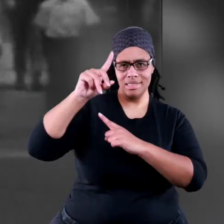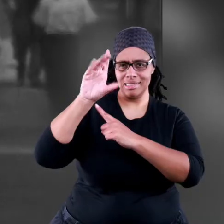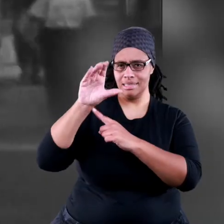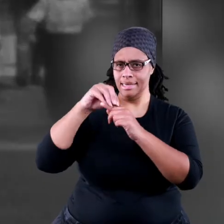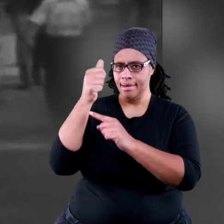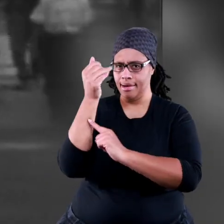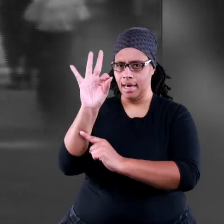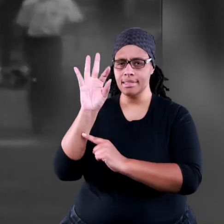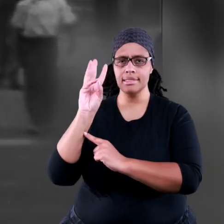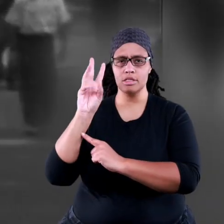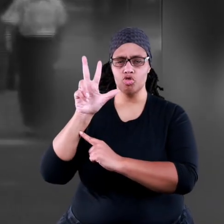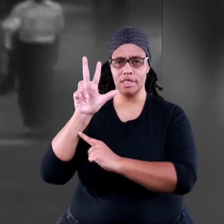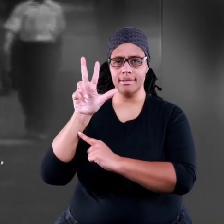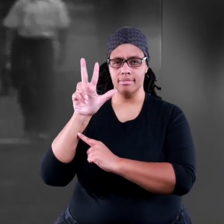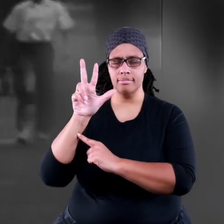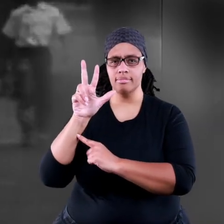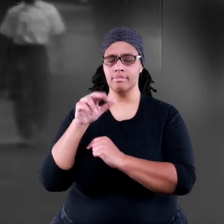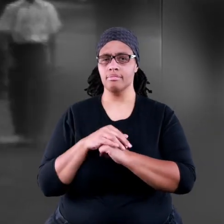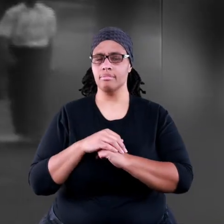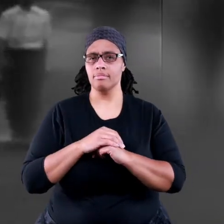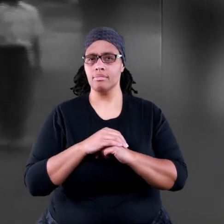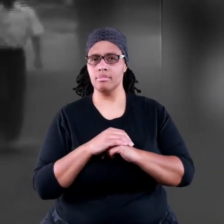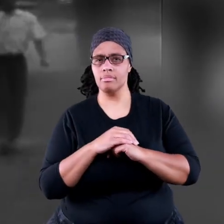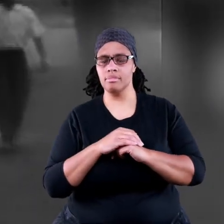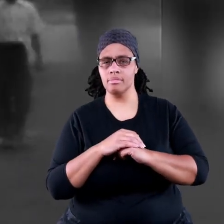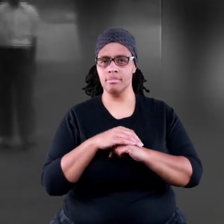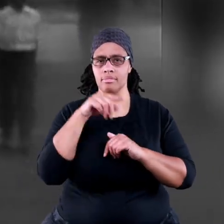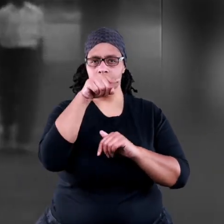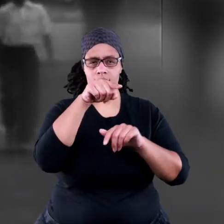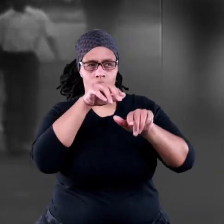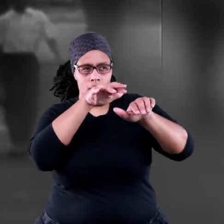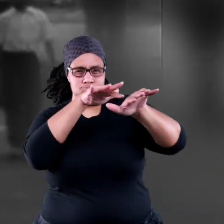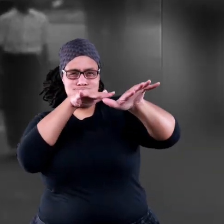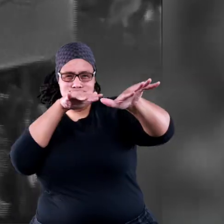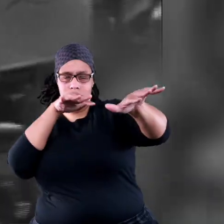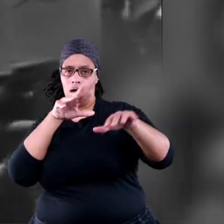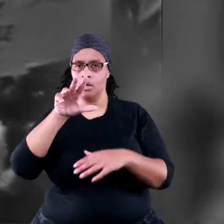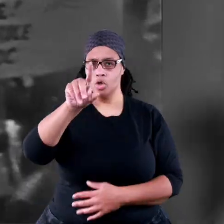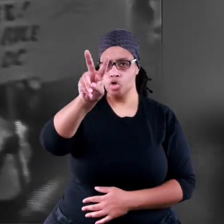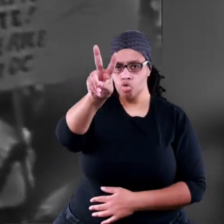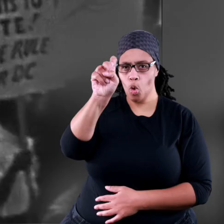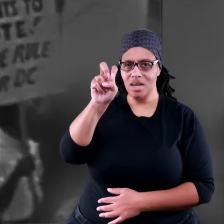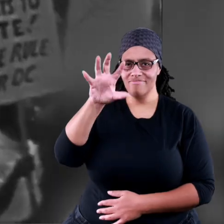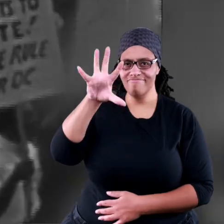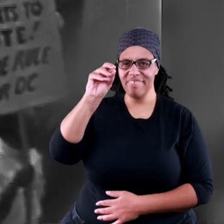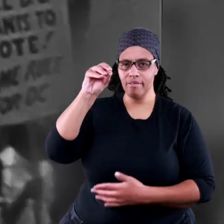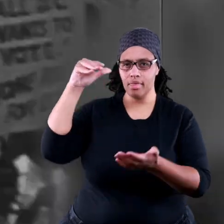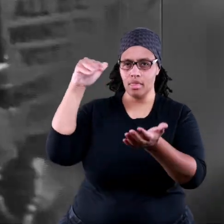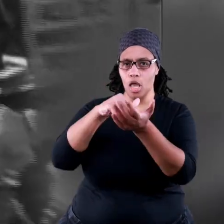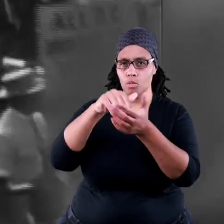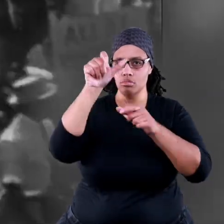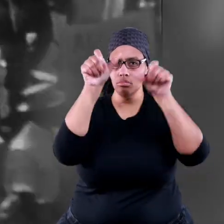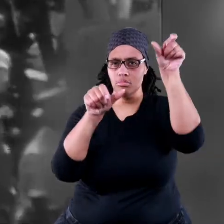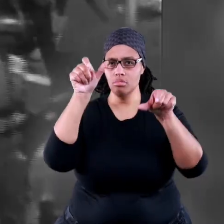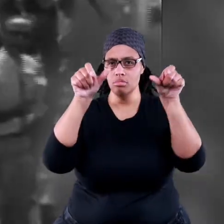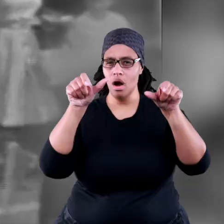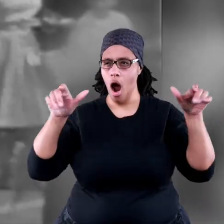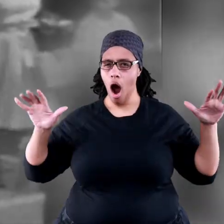was the March on Washington, D.C. in 1963. it would be attended by more than